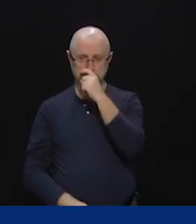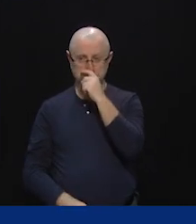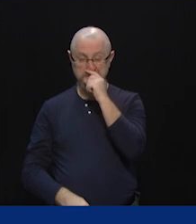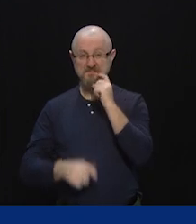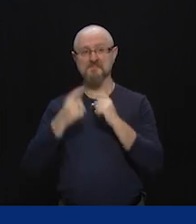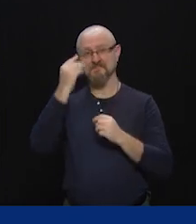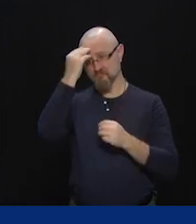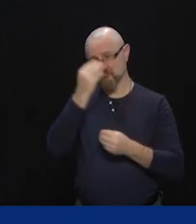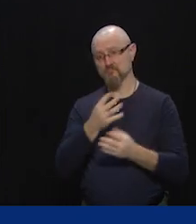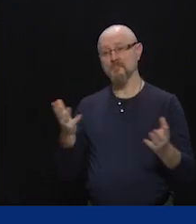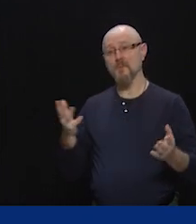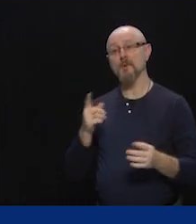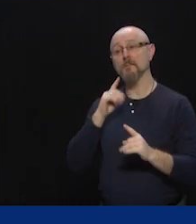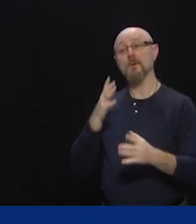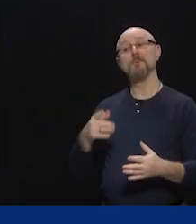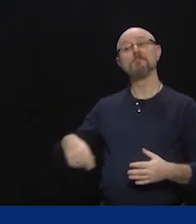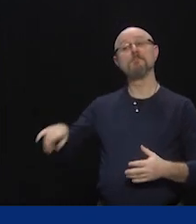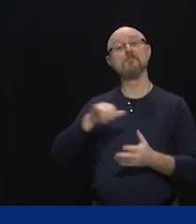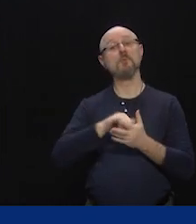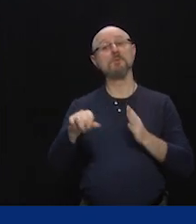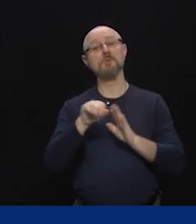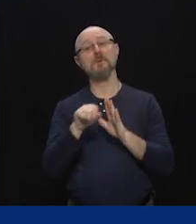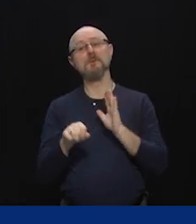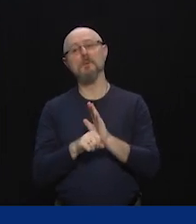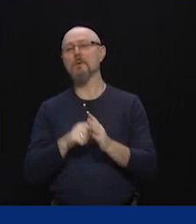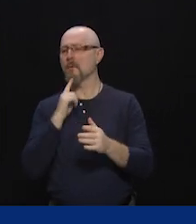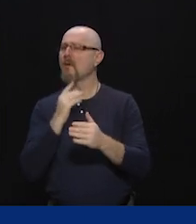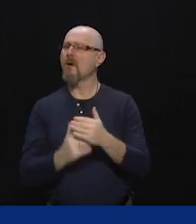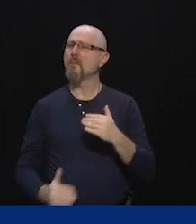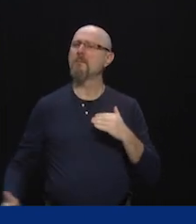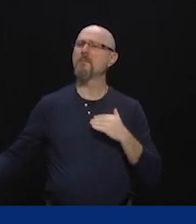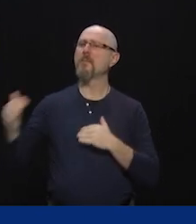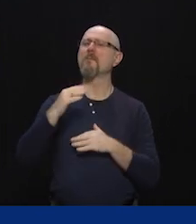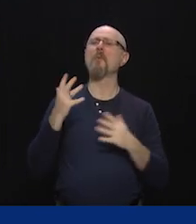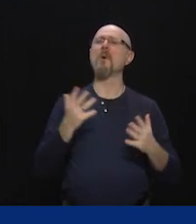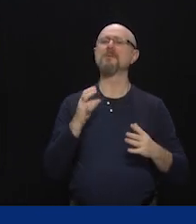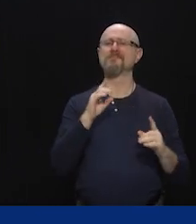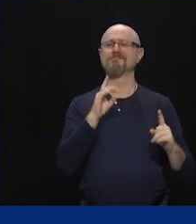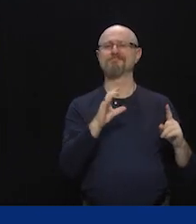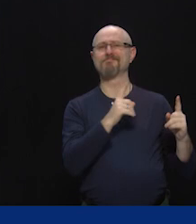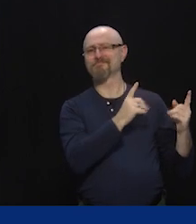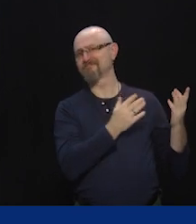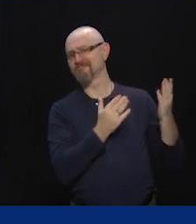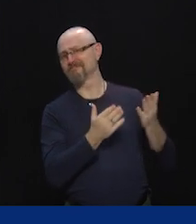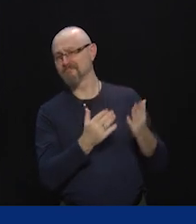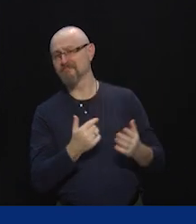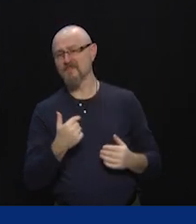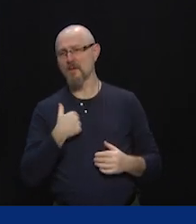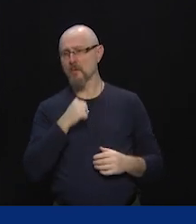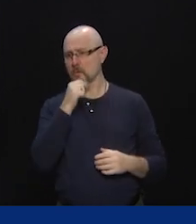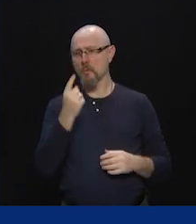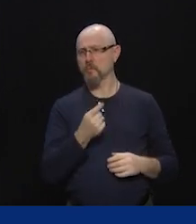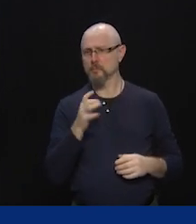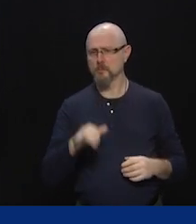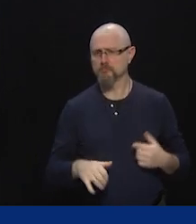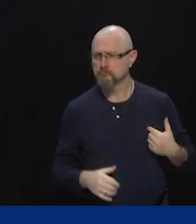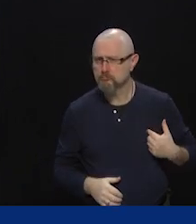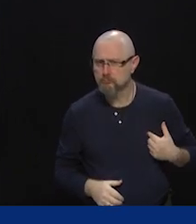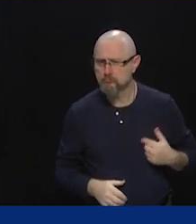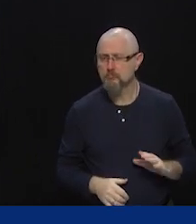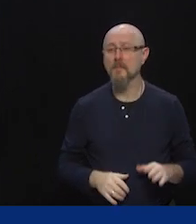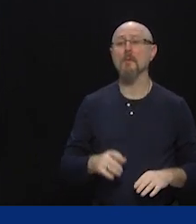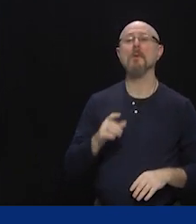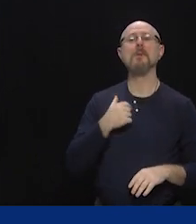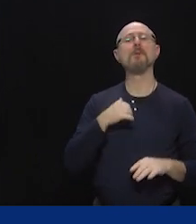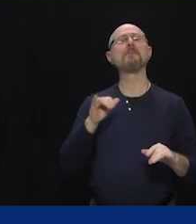York State went beyond the Centers for Disease Control, something that we don't do lightly, in extending our guidance